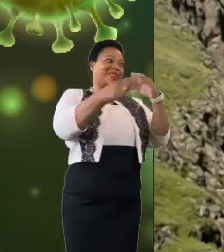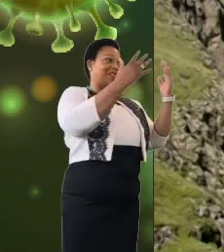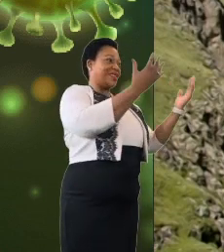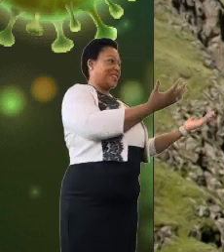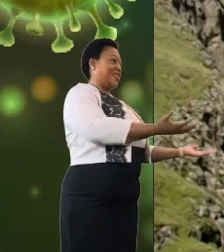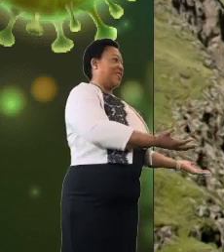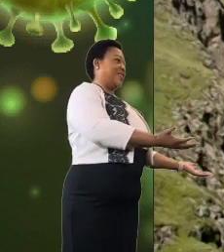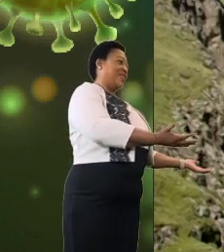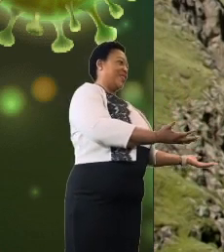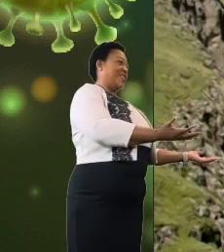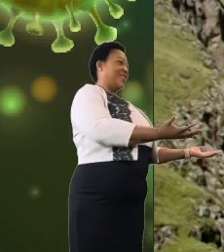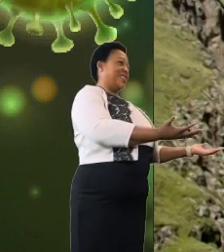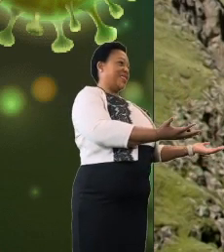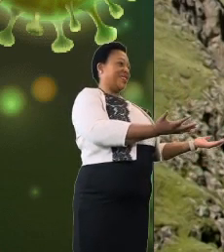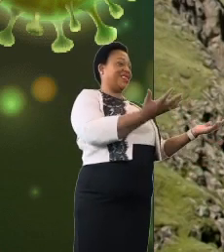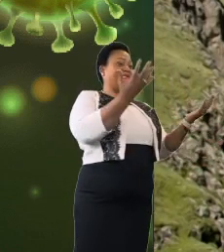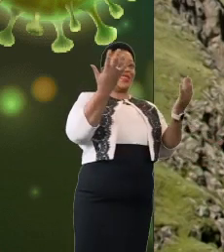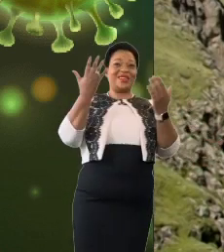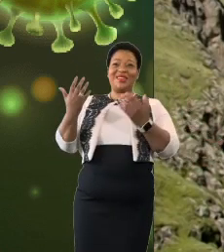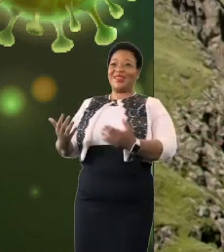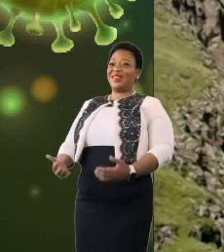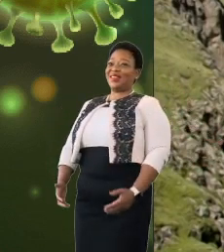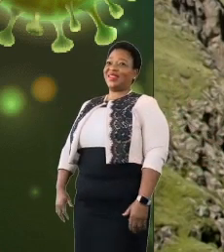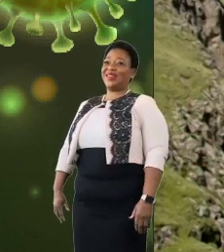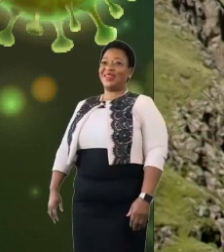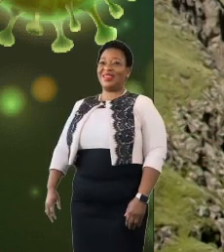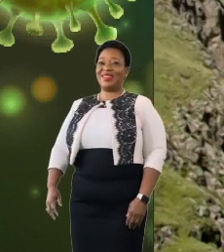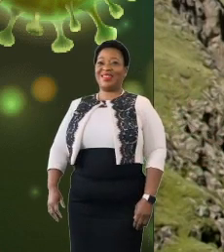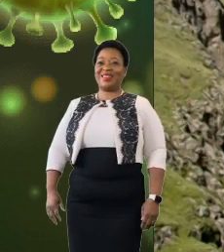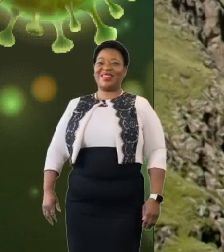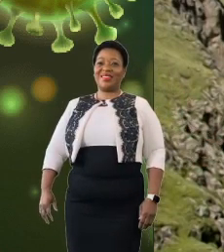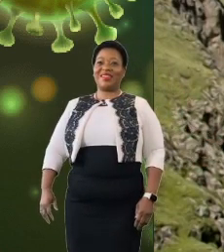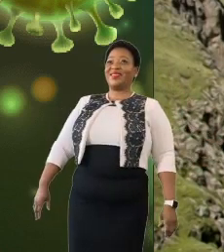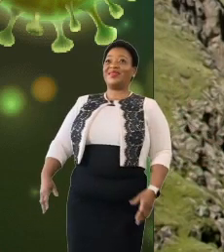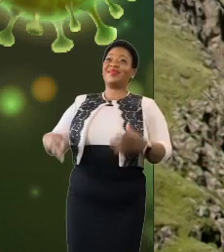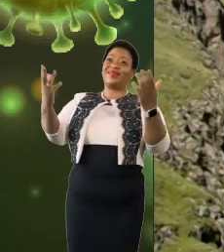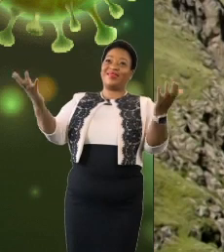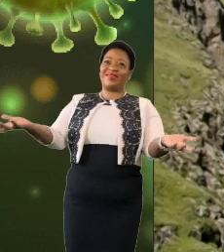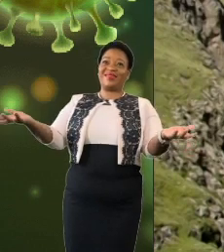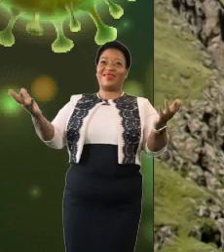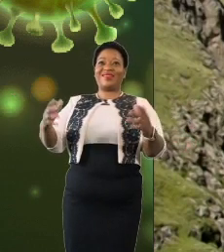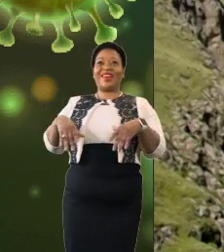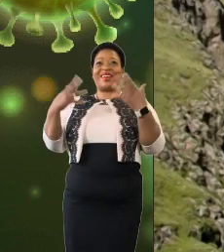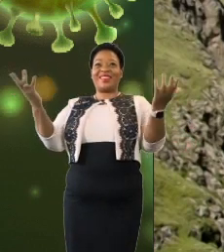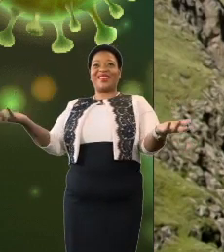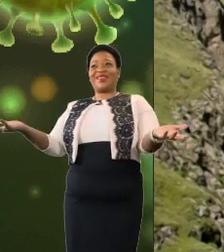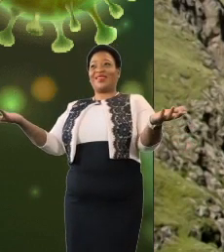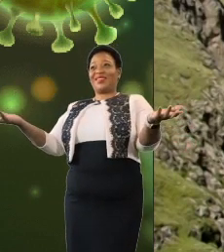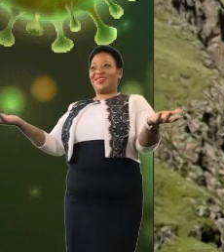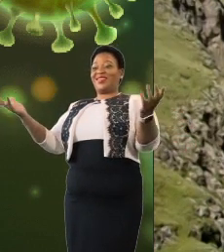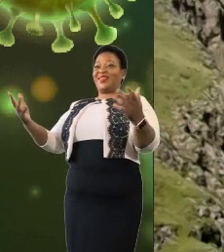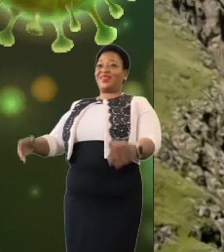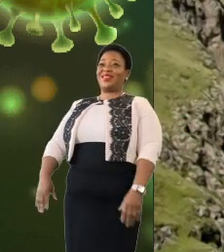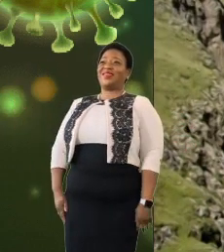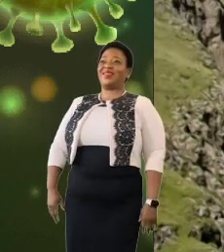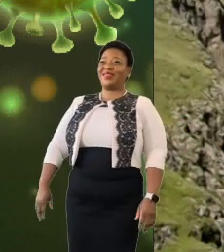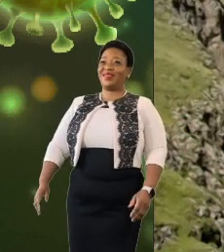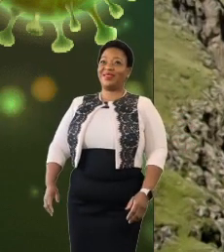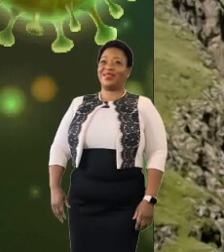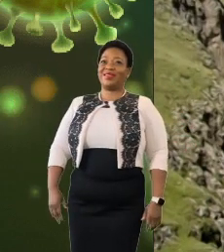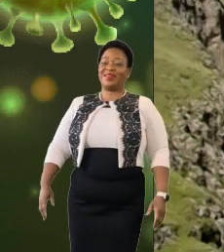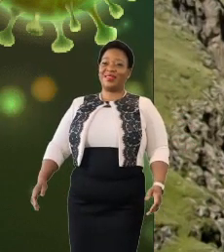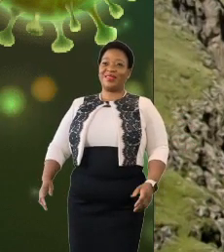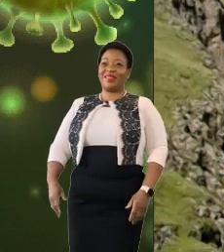that. Okay, Right. Thank you, colleagues. Does it mean I'm excused? Tebogo, I don't know how to excuse someone